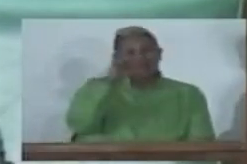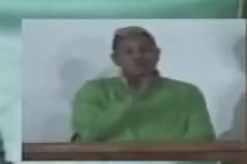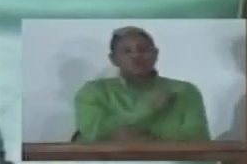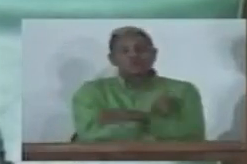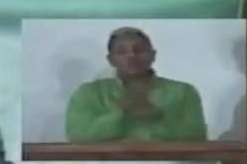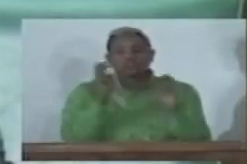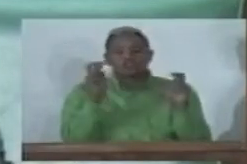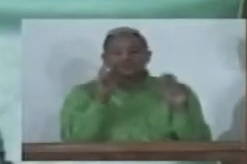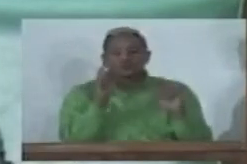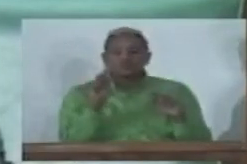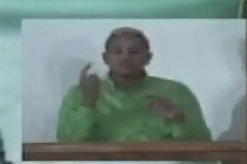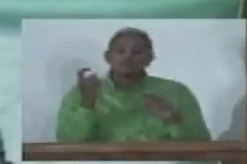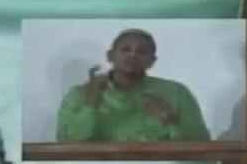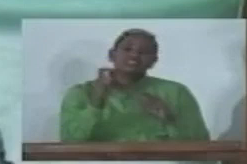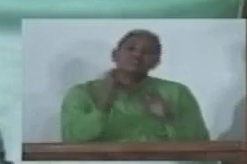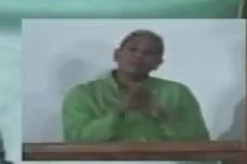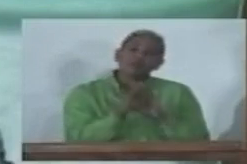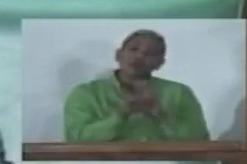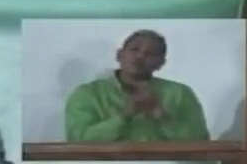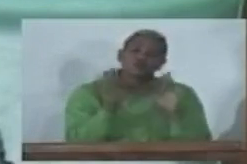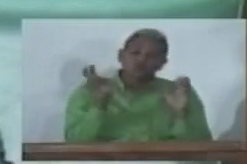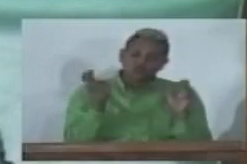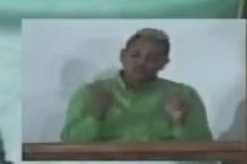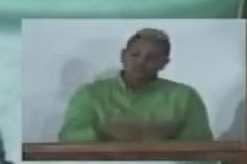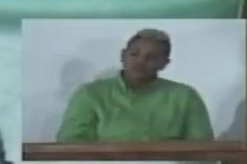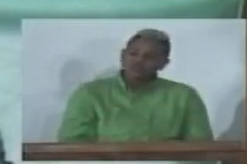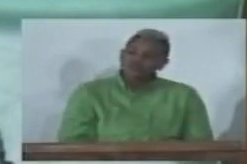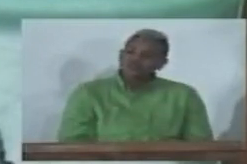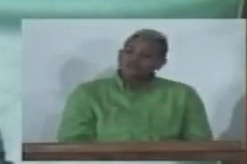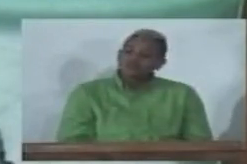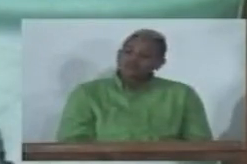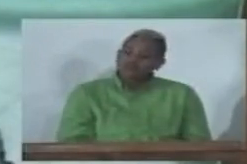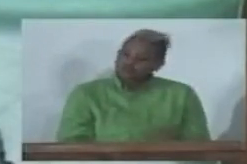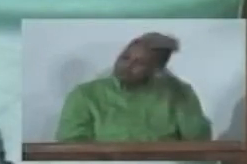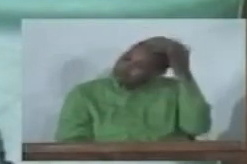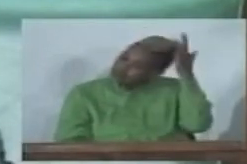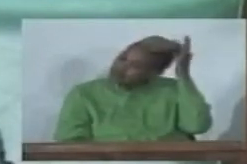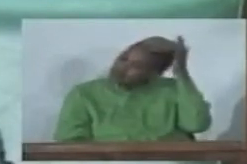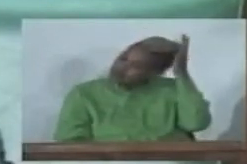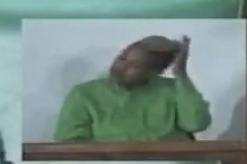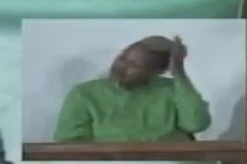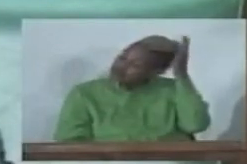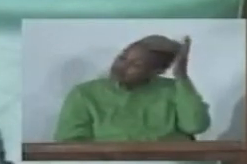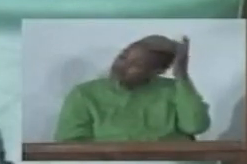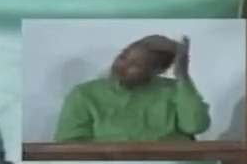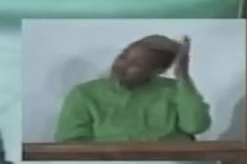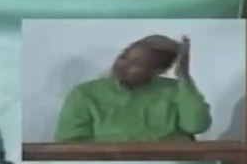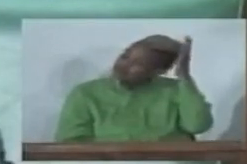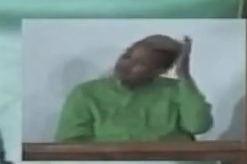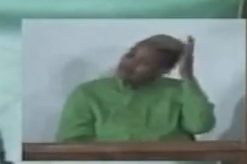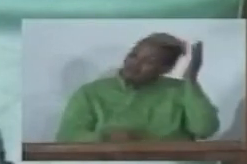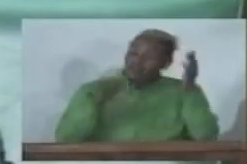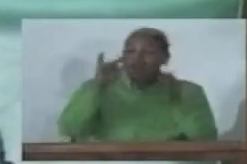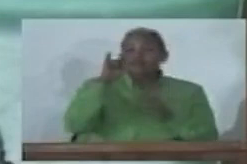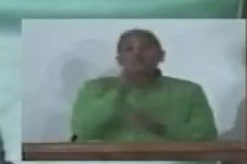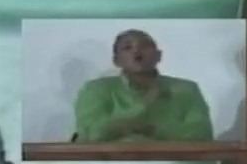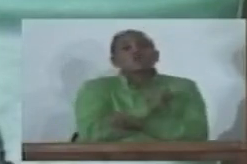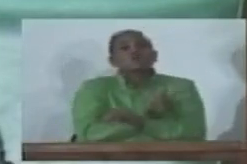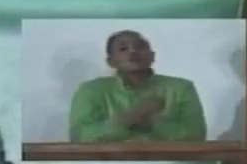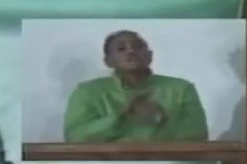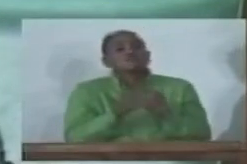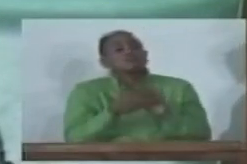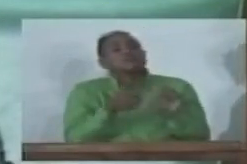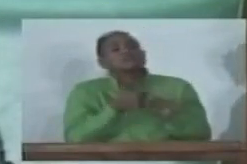And just to give some background to the matter, the Airports Authority of Jamaica is a